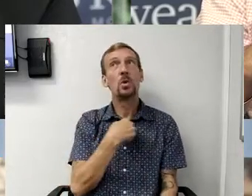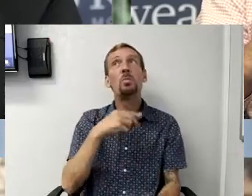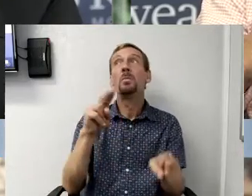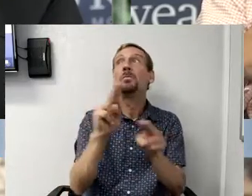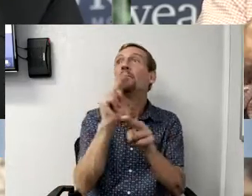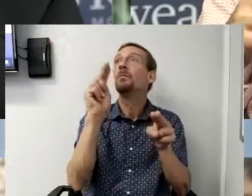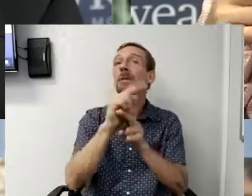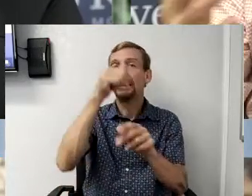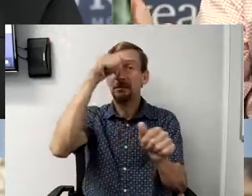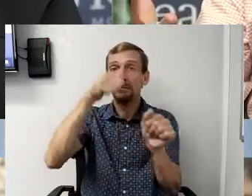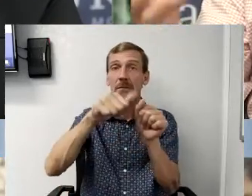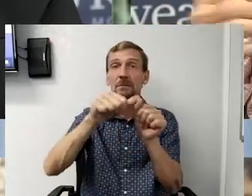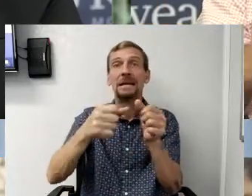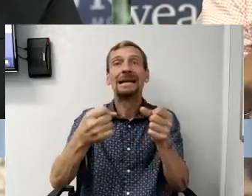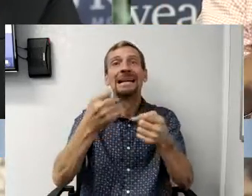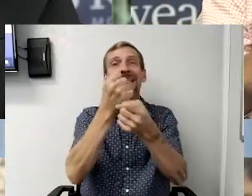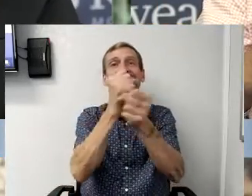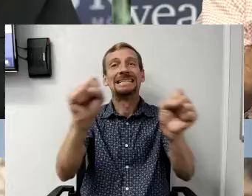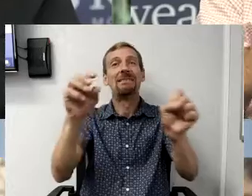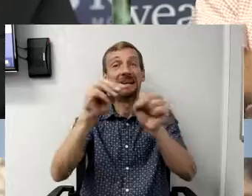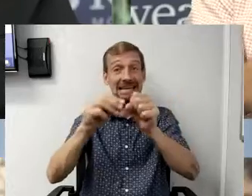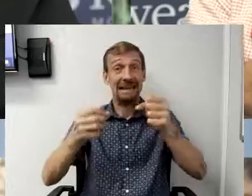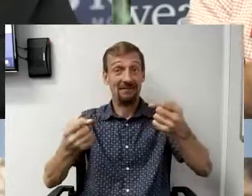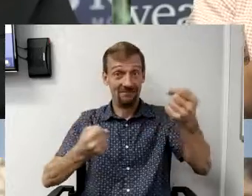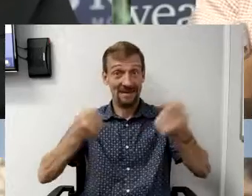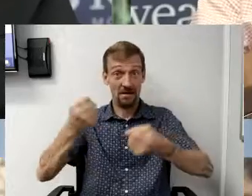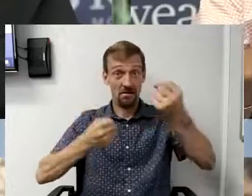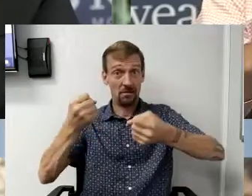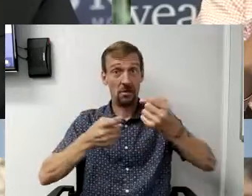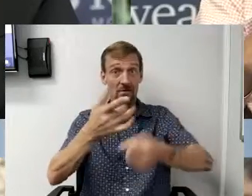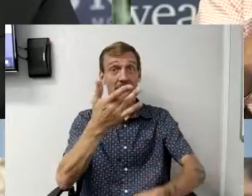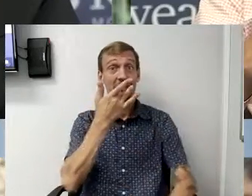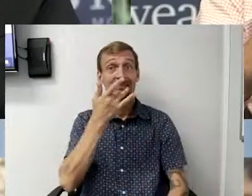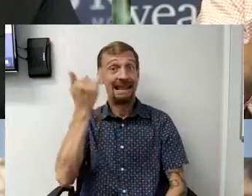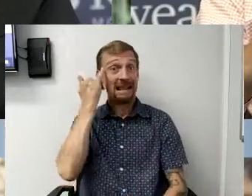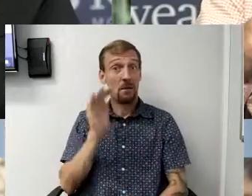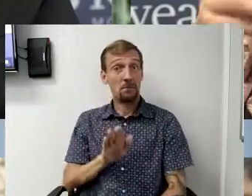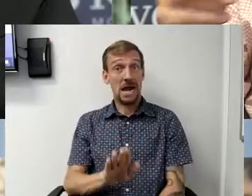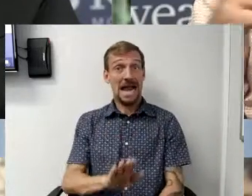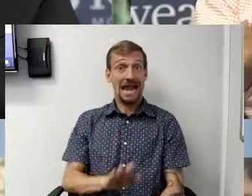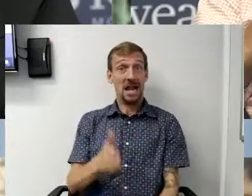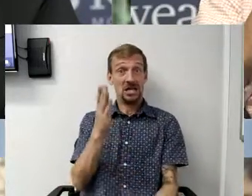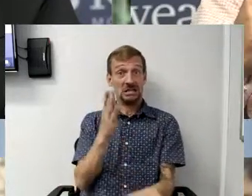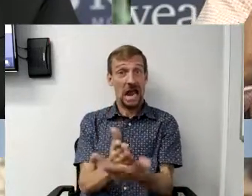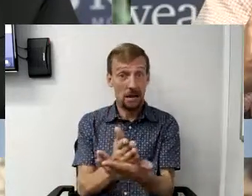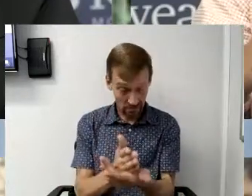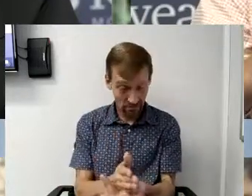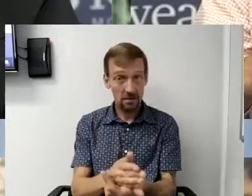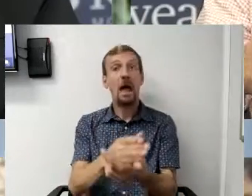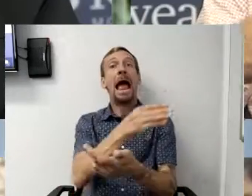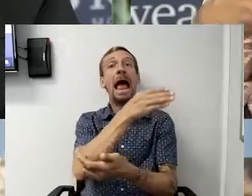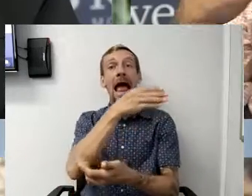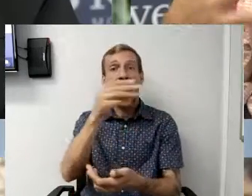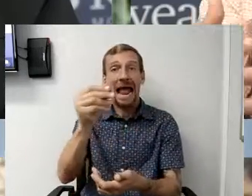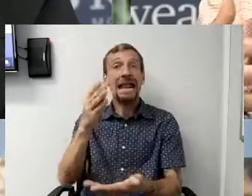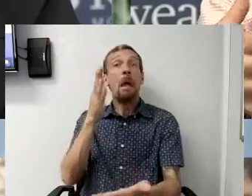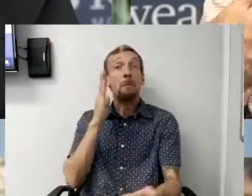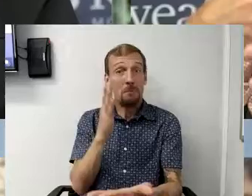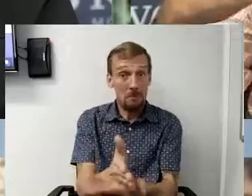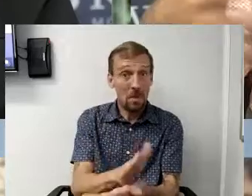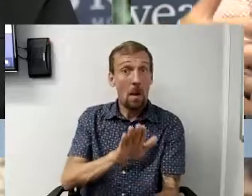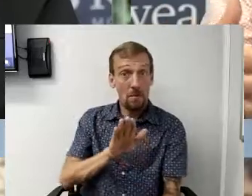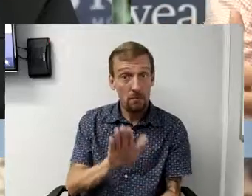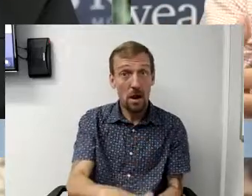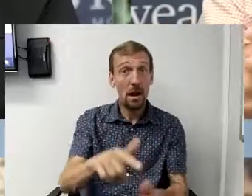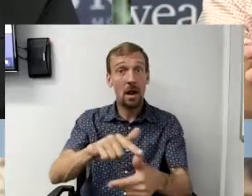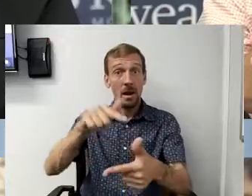about safety in vehicles. It's great to have brakes, but it's even better to have brakes and a seatbelt and an airbag. Have most